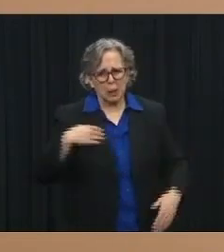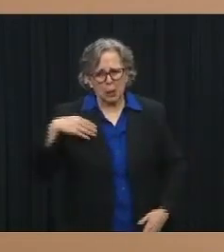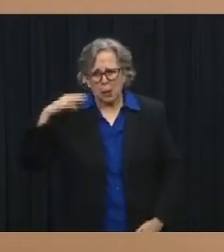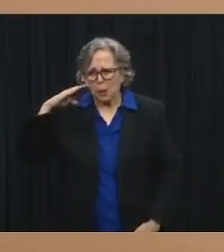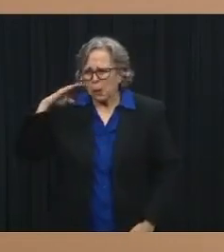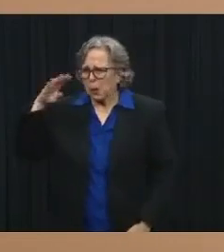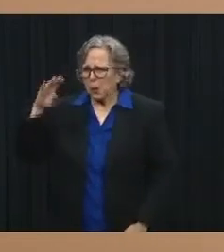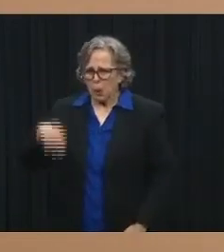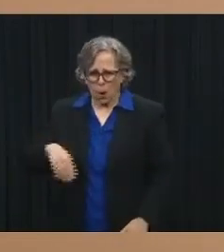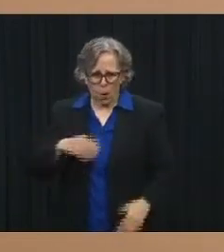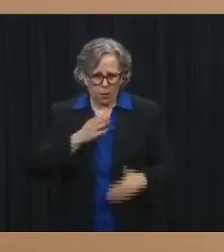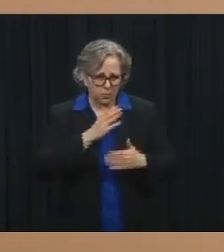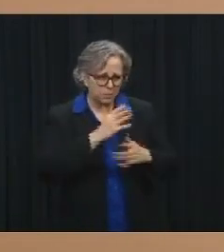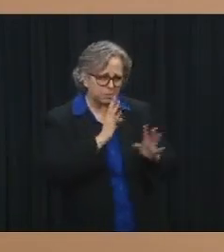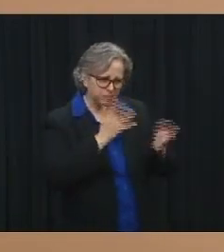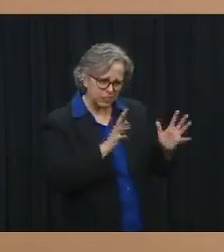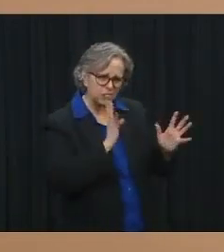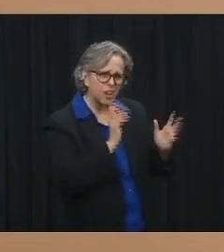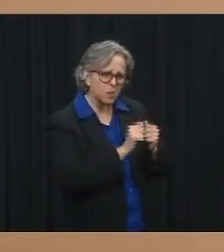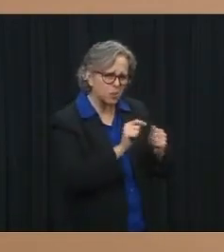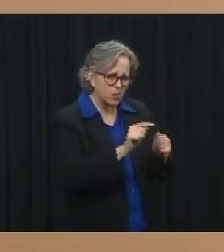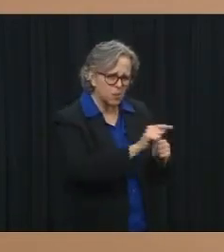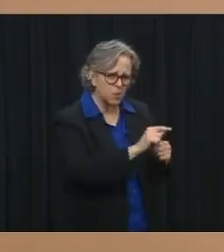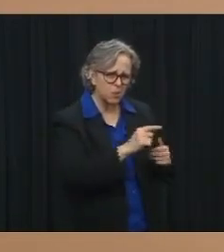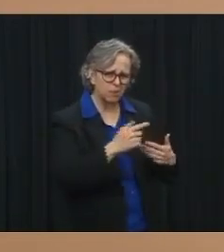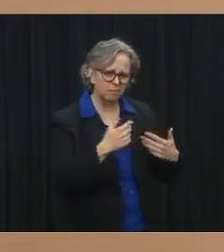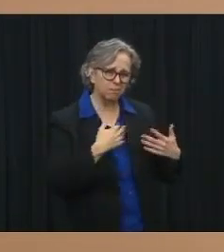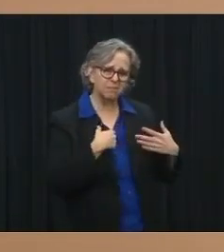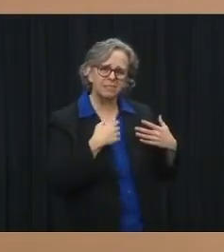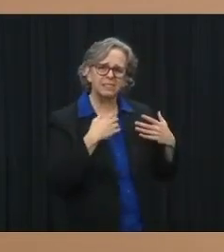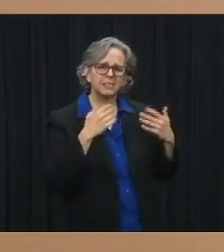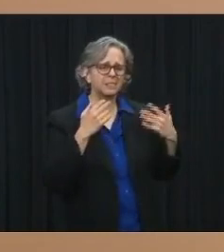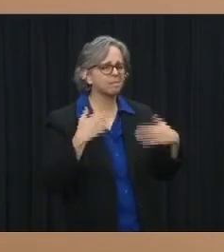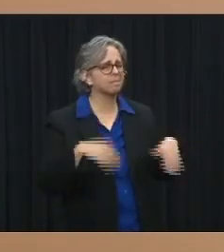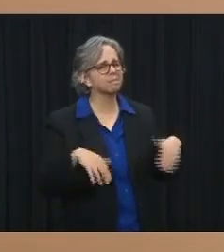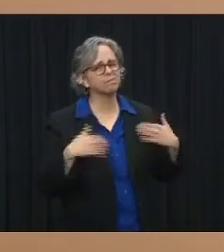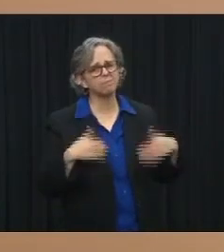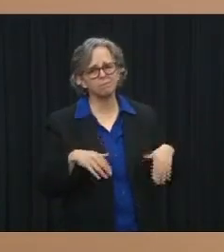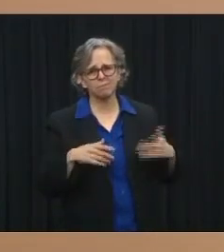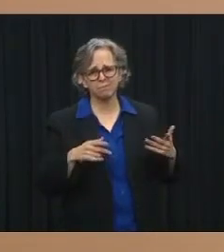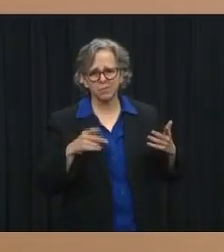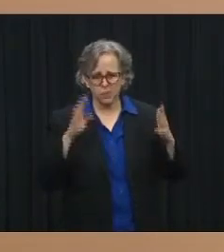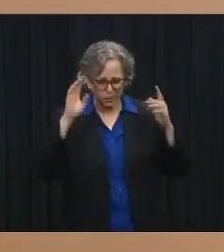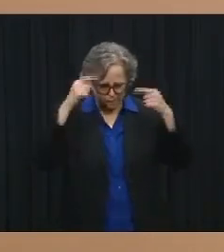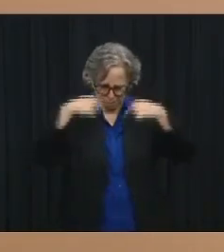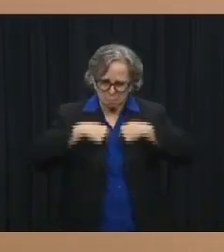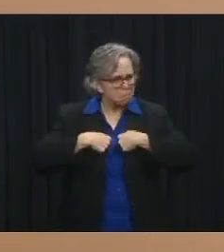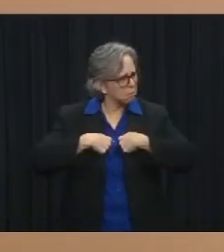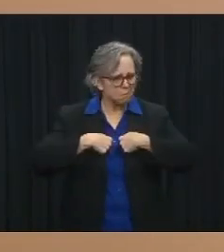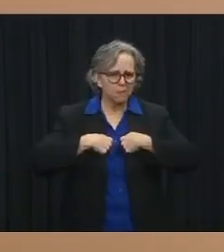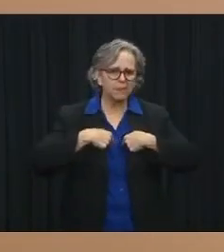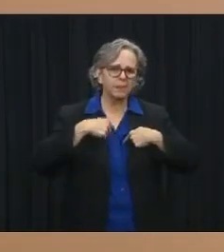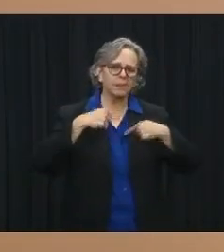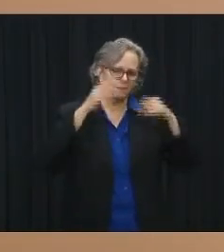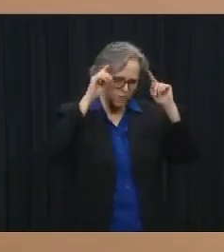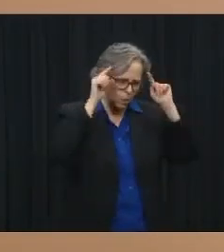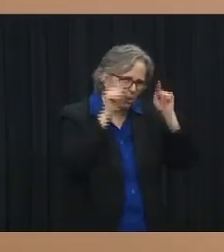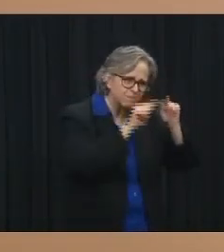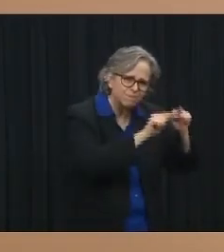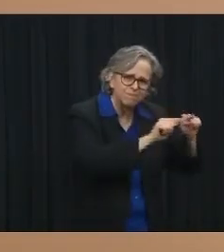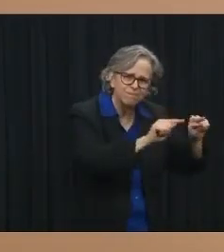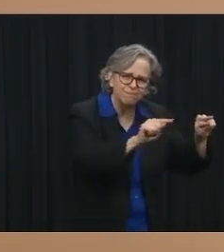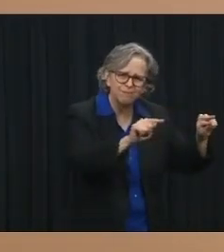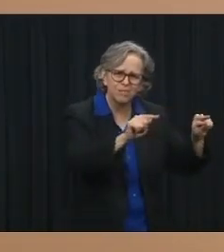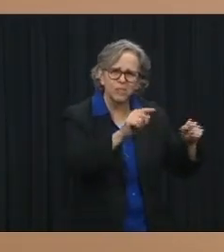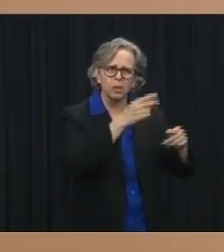social media, this isn't about me or anyone, it is about all these heroes that we're hearing about on the front lines every day,